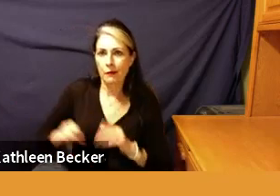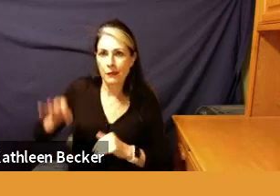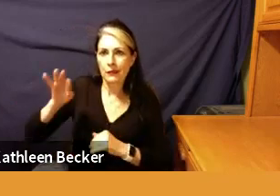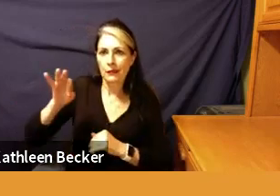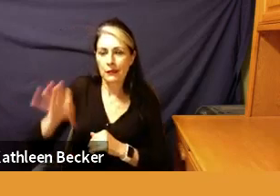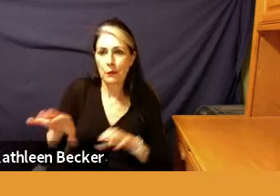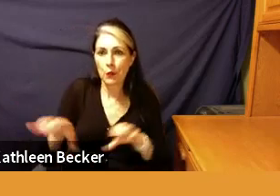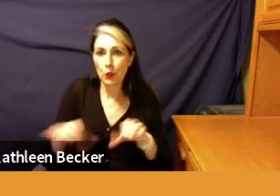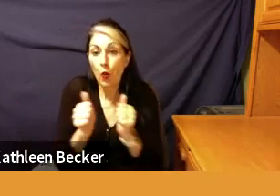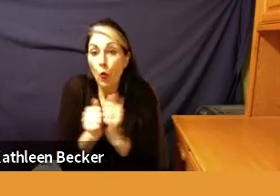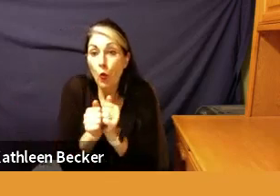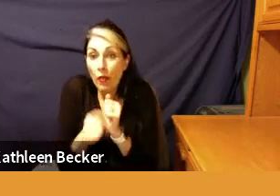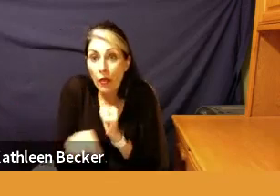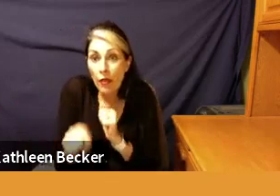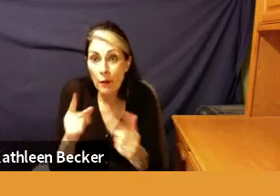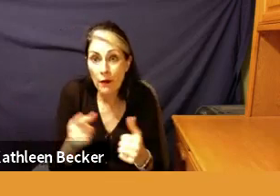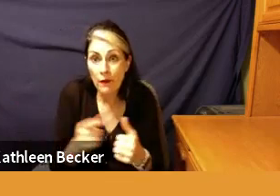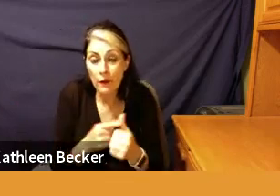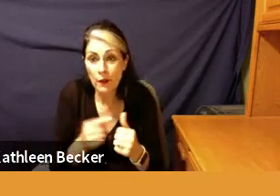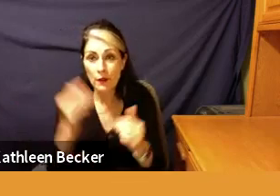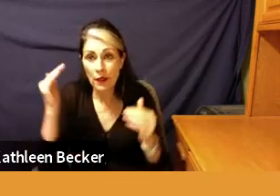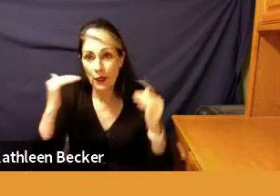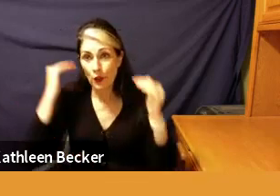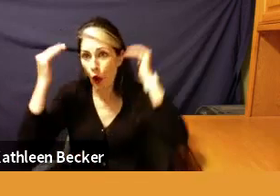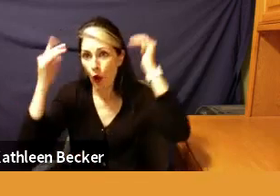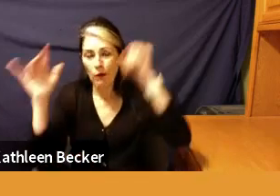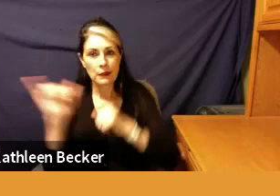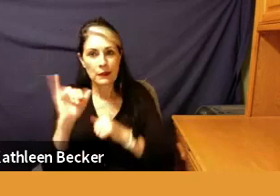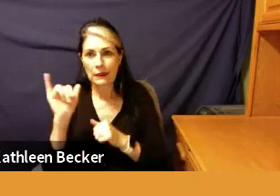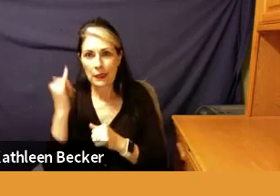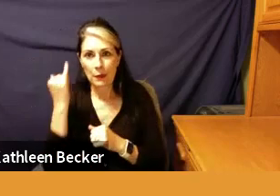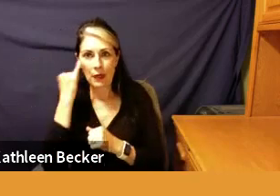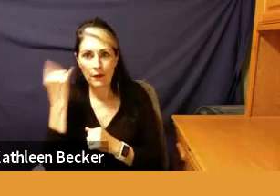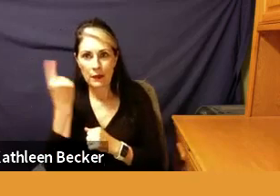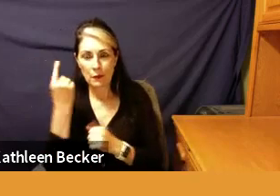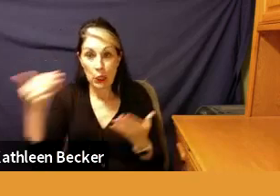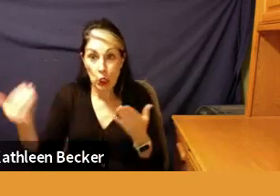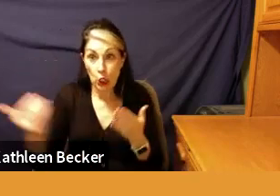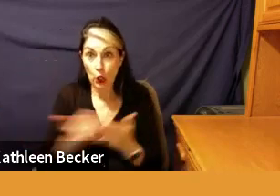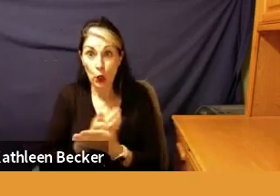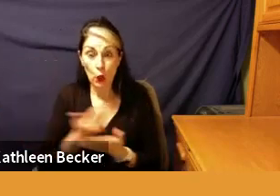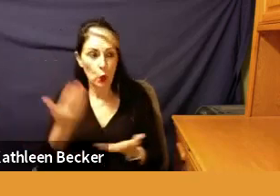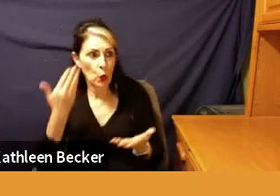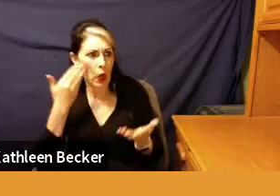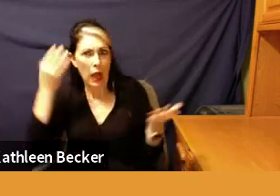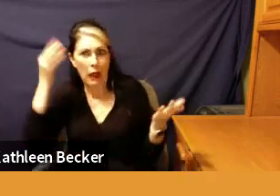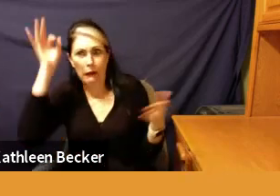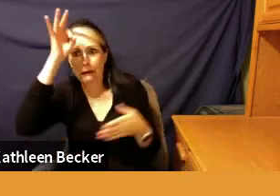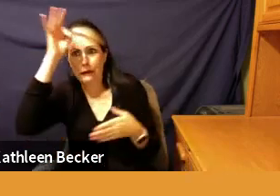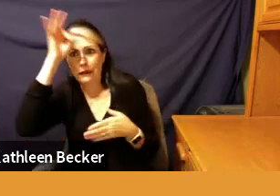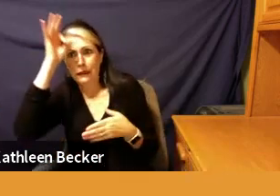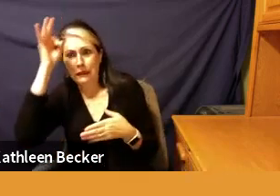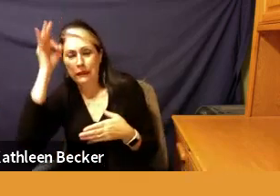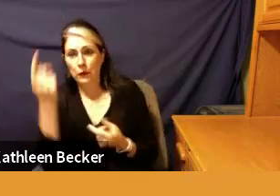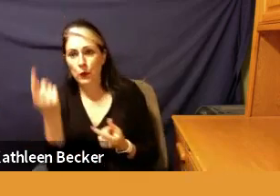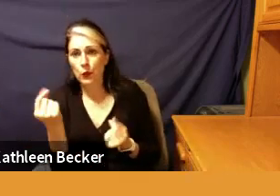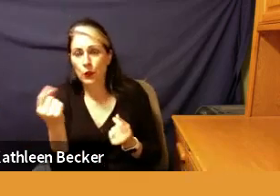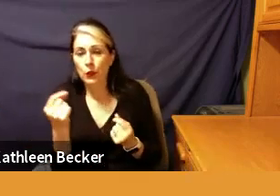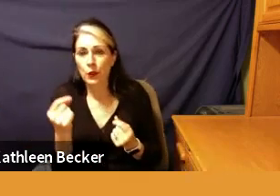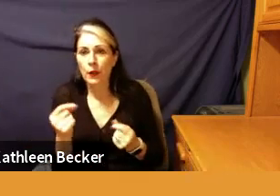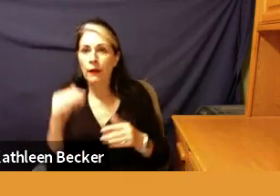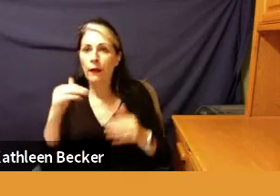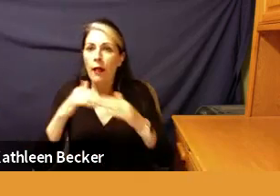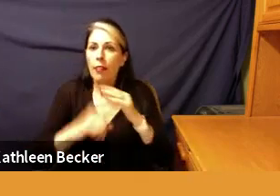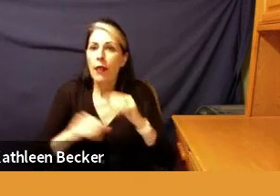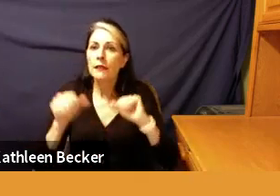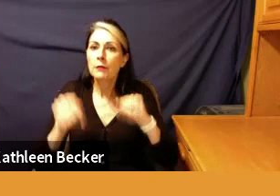do it with them at first. Adults are the same way. If there's something new and we don't know how to use it, then we're less likely to